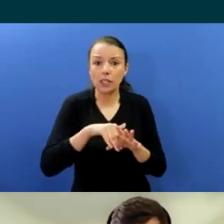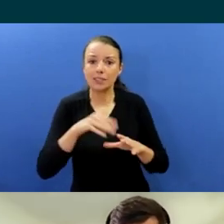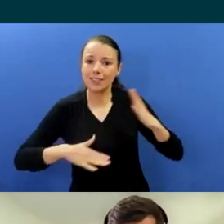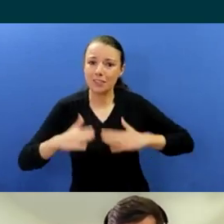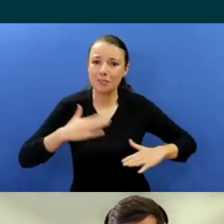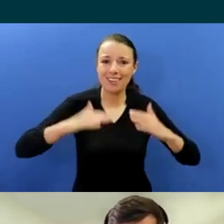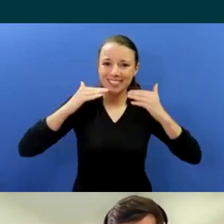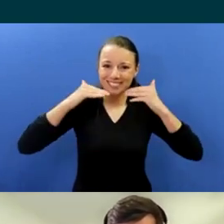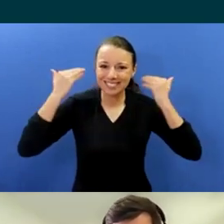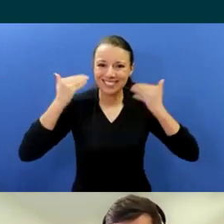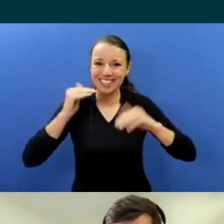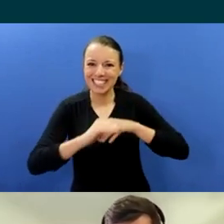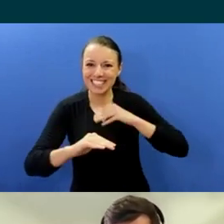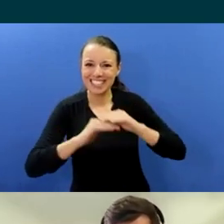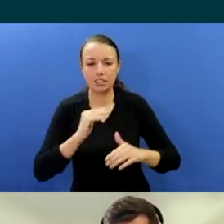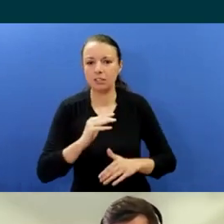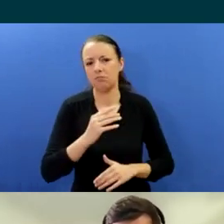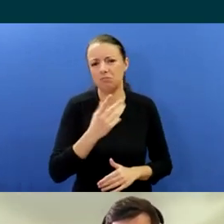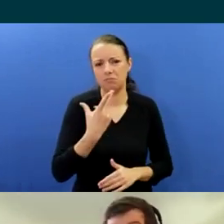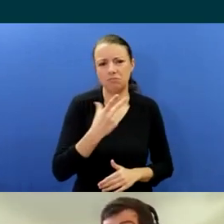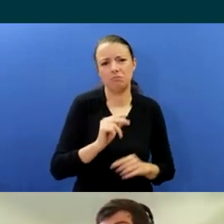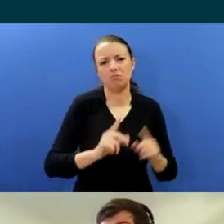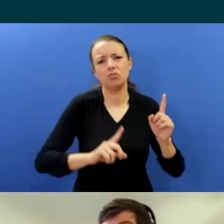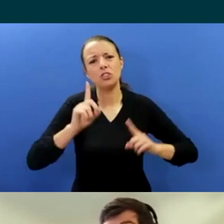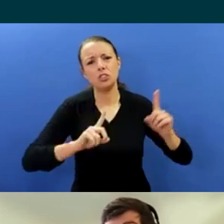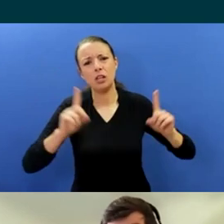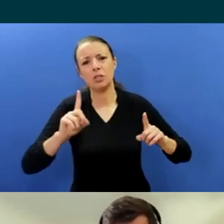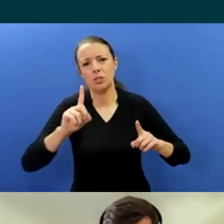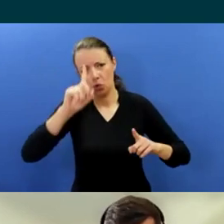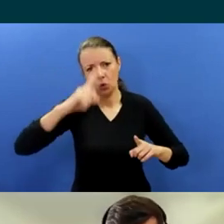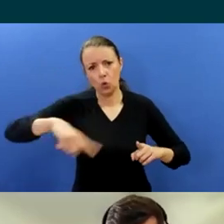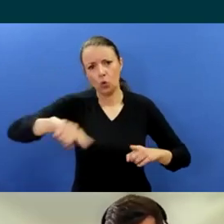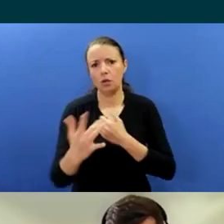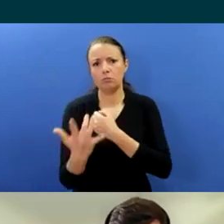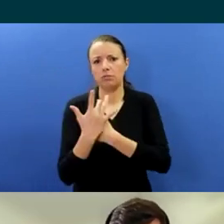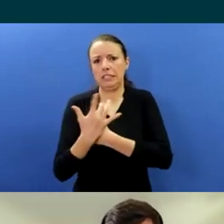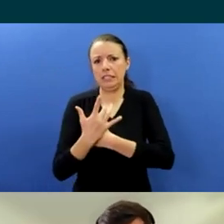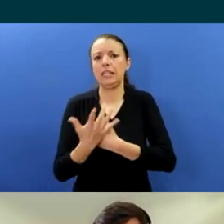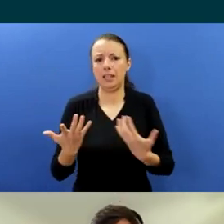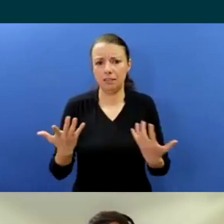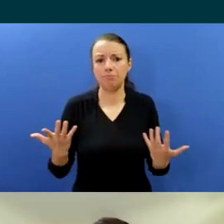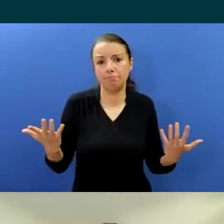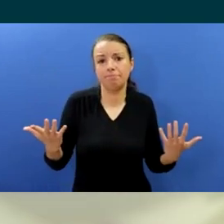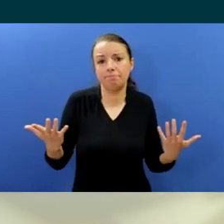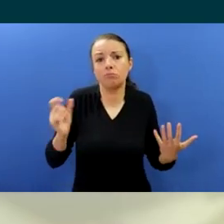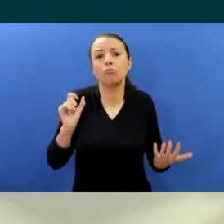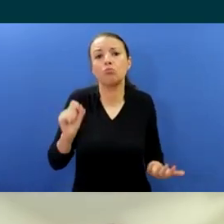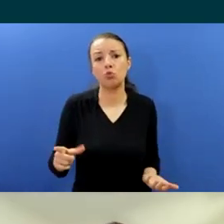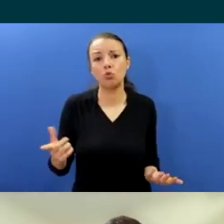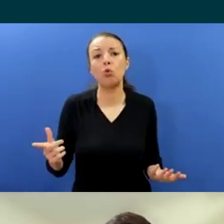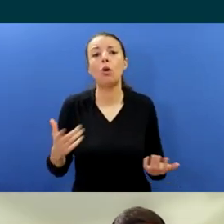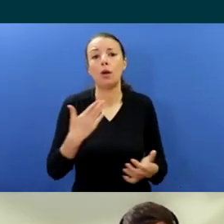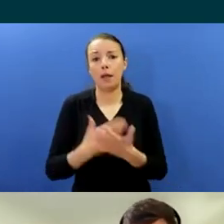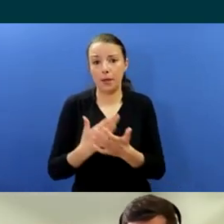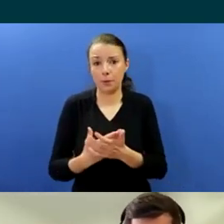criticism, of course, and there is always room for improvement for the administration. However, there are many years of